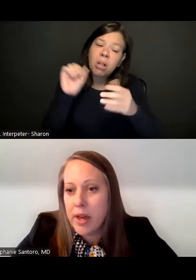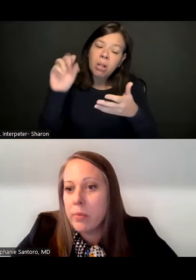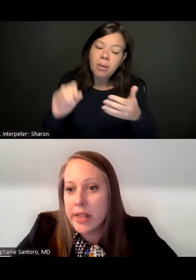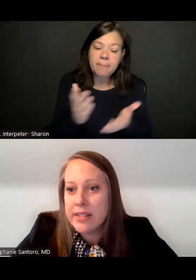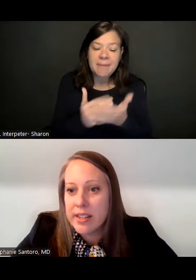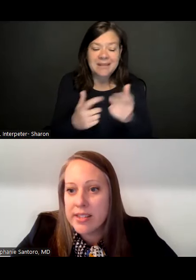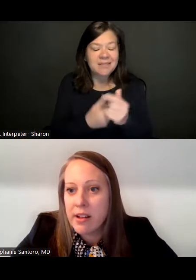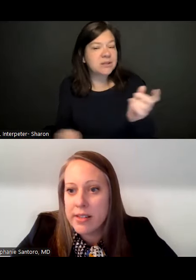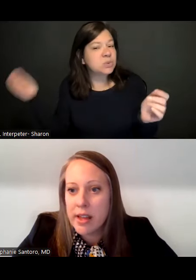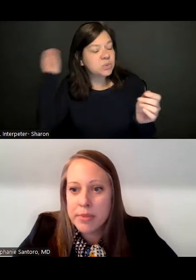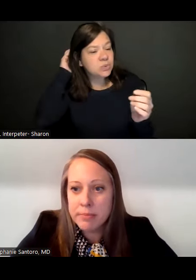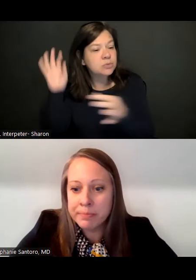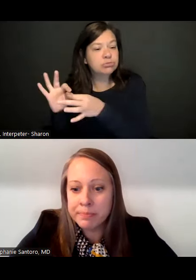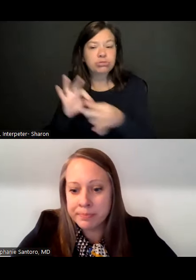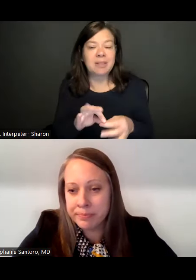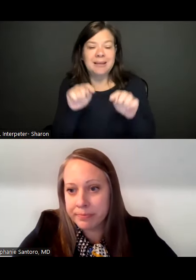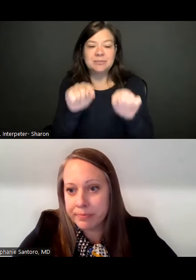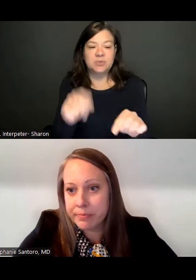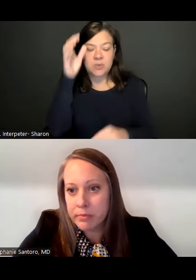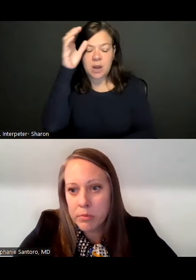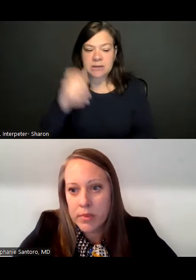keep in mind relate to this concept.